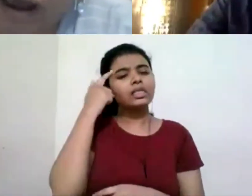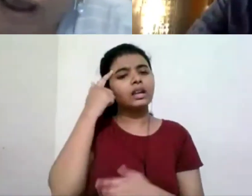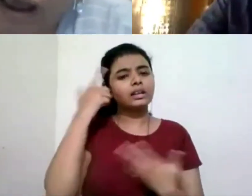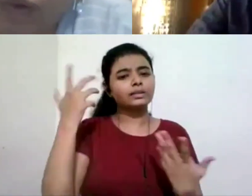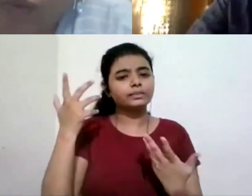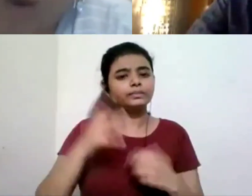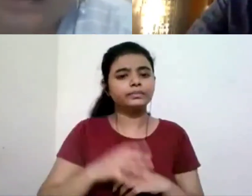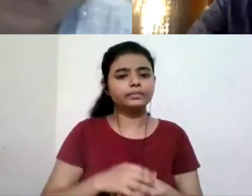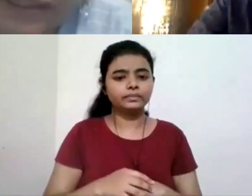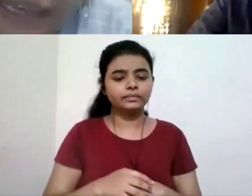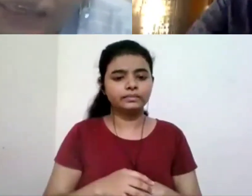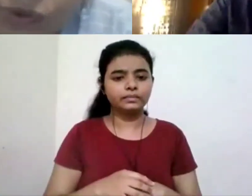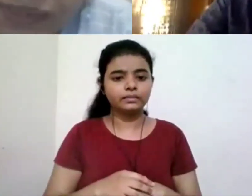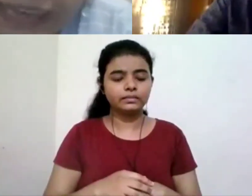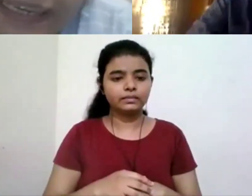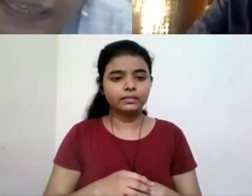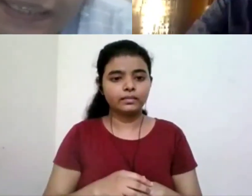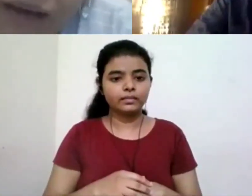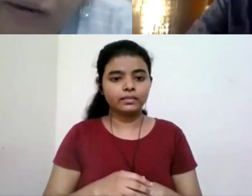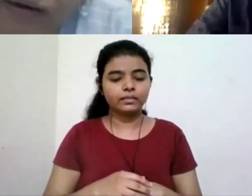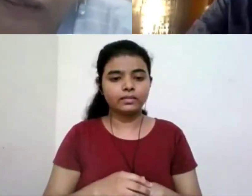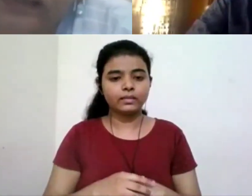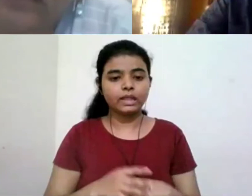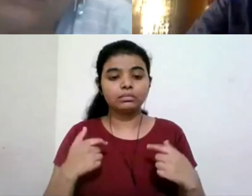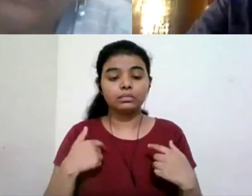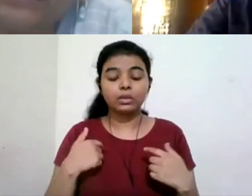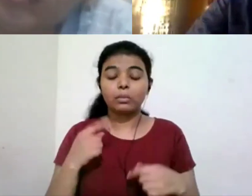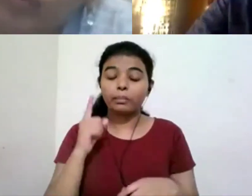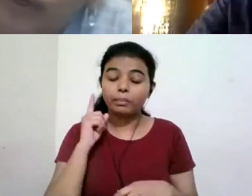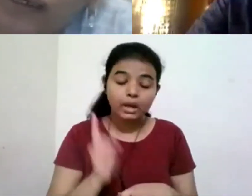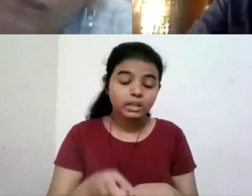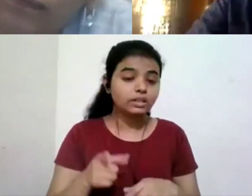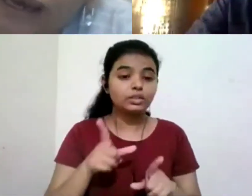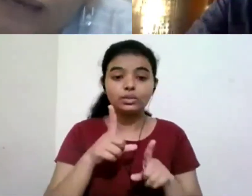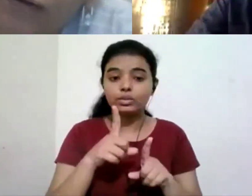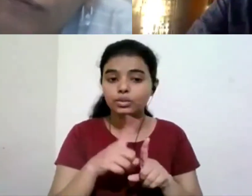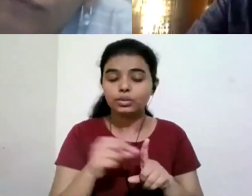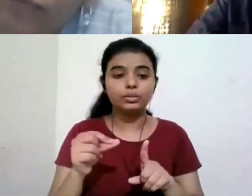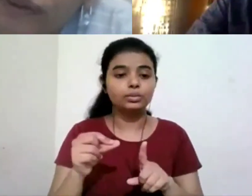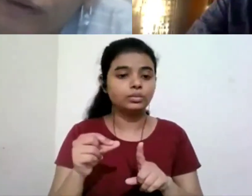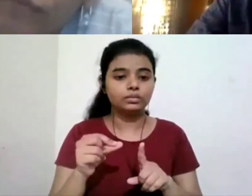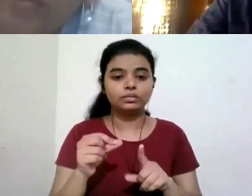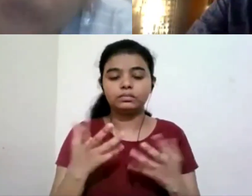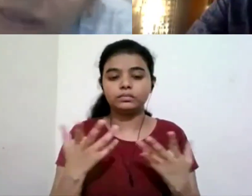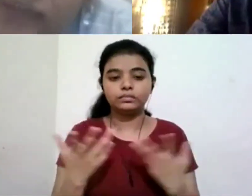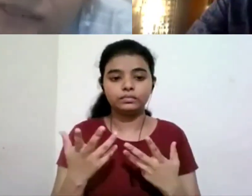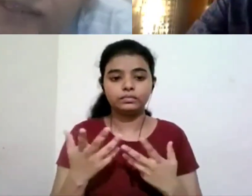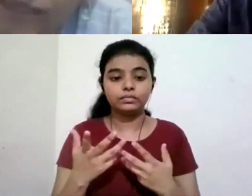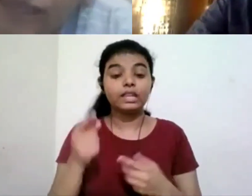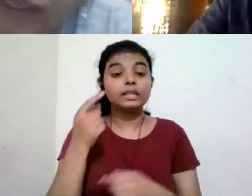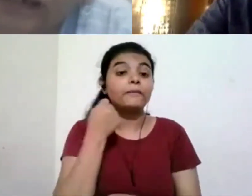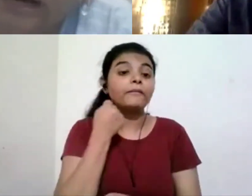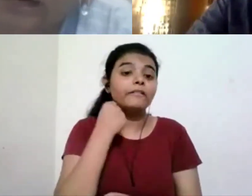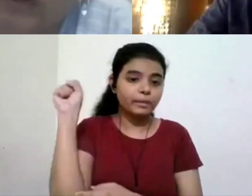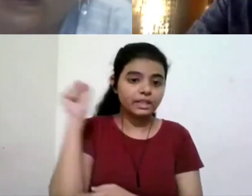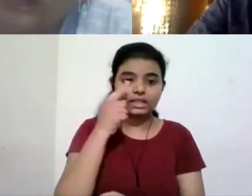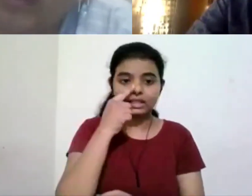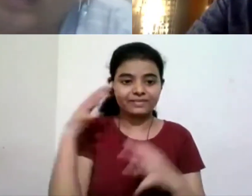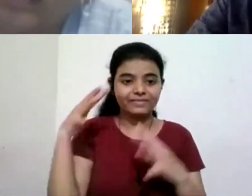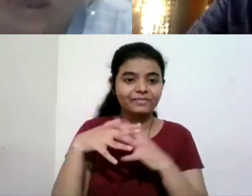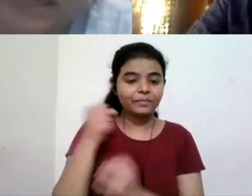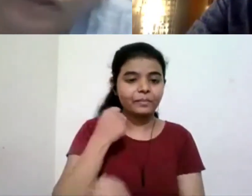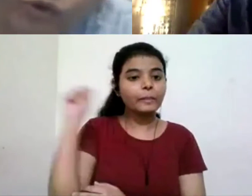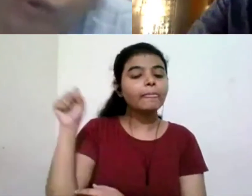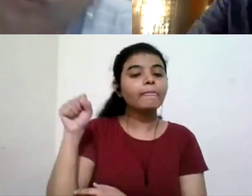that one of the things which was at least done in a very major way by feminists in when they